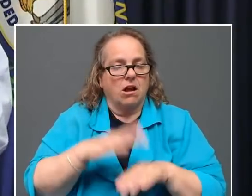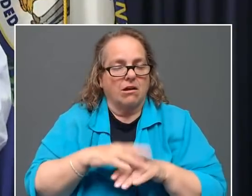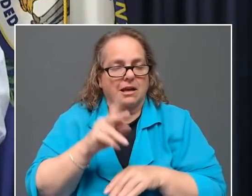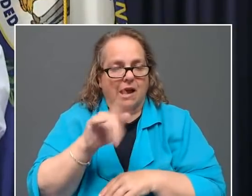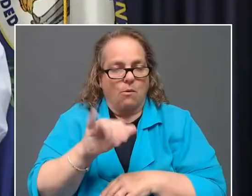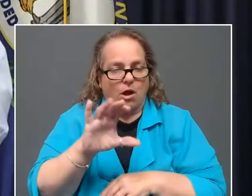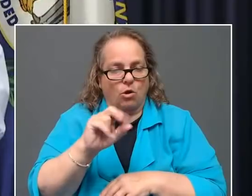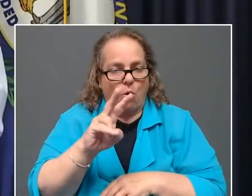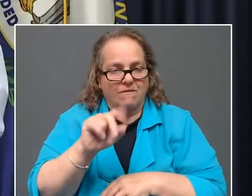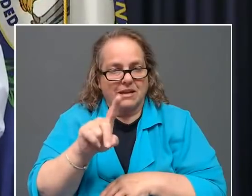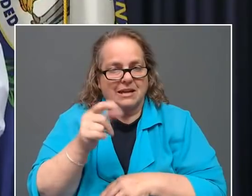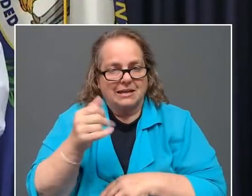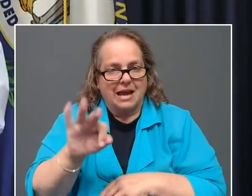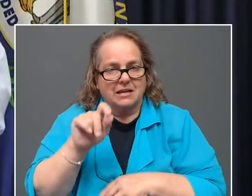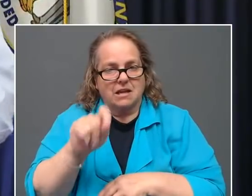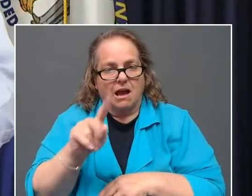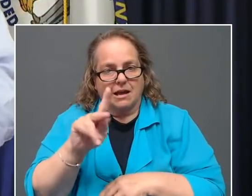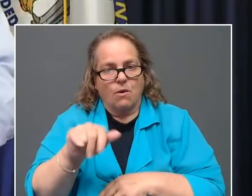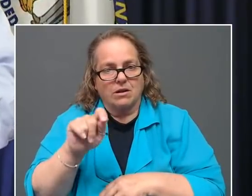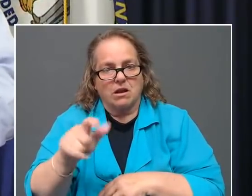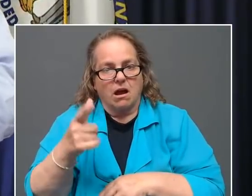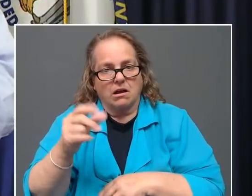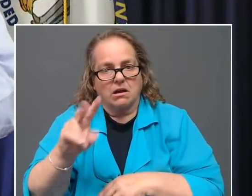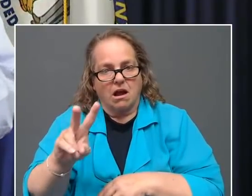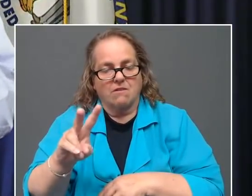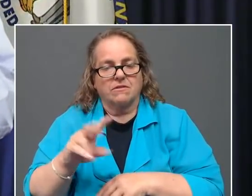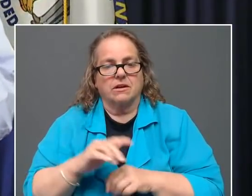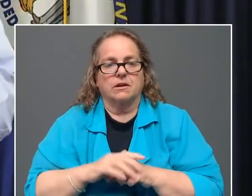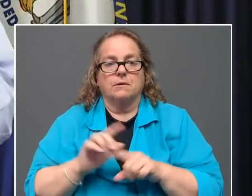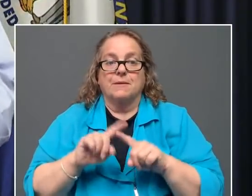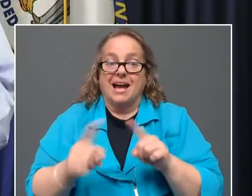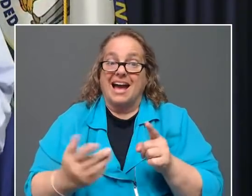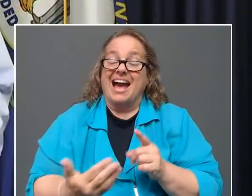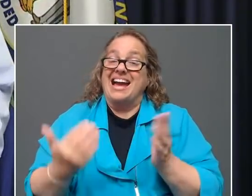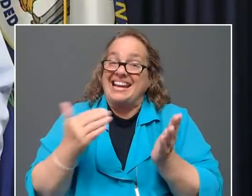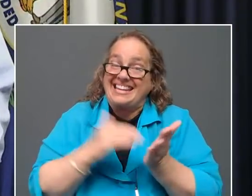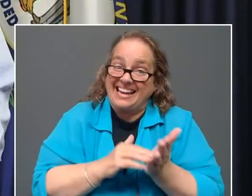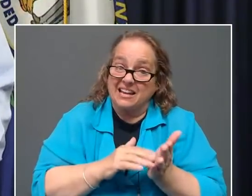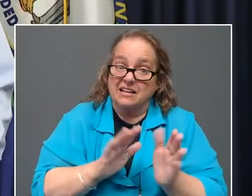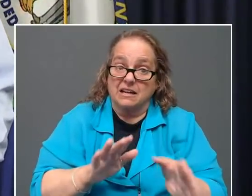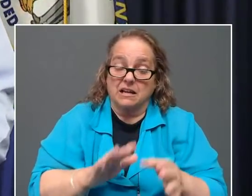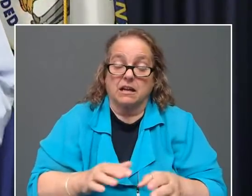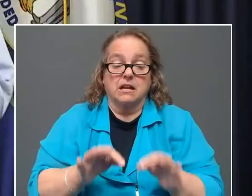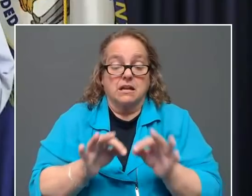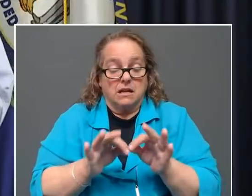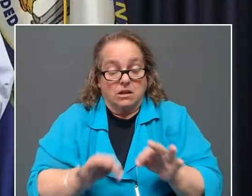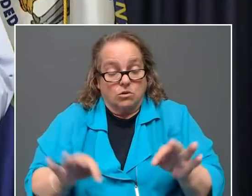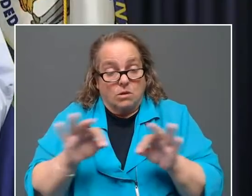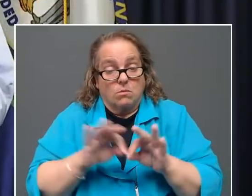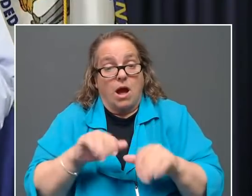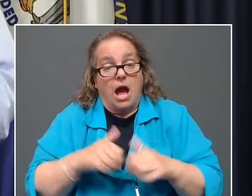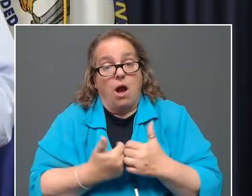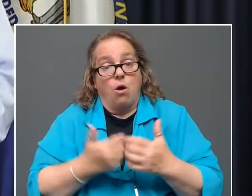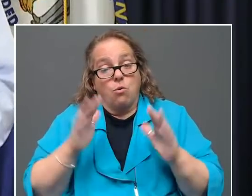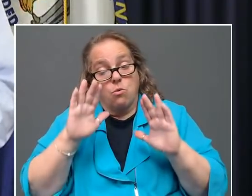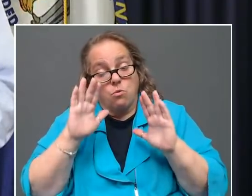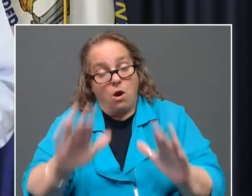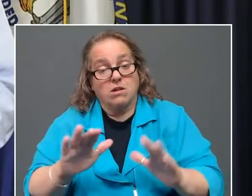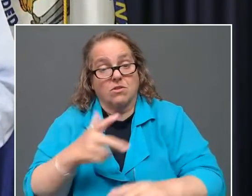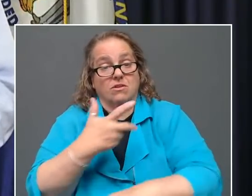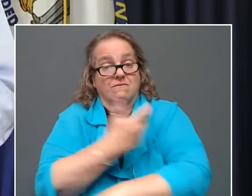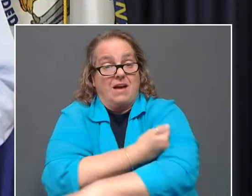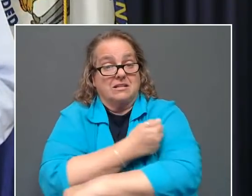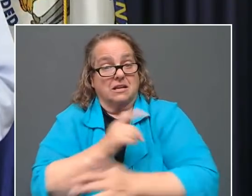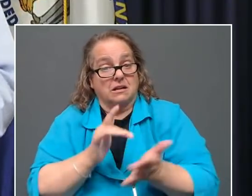kycovid19.ky.gov. But let's break it down again and how incredible these vaccines are and how well they work and what it means to be